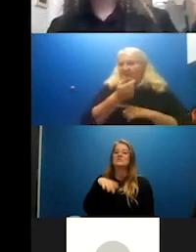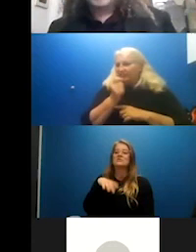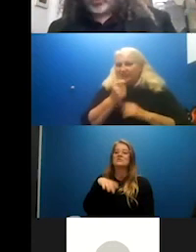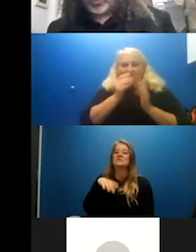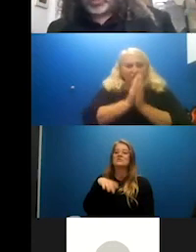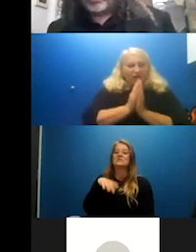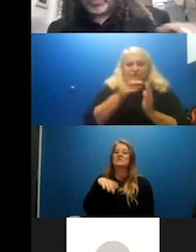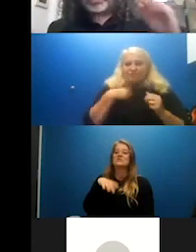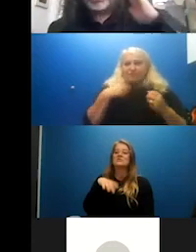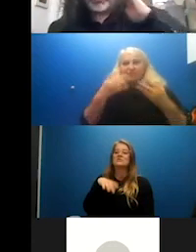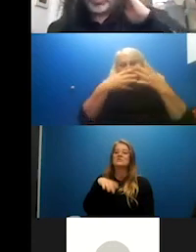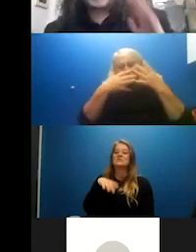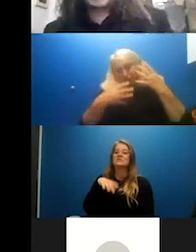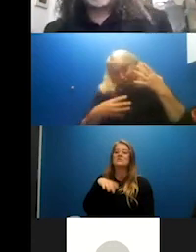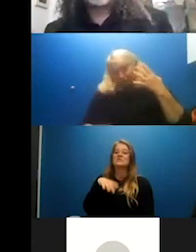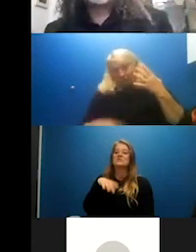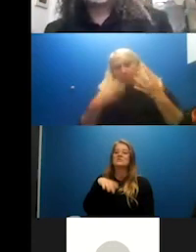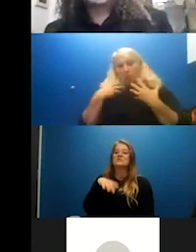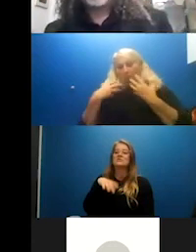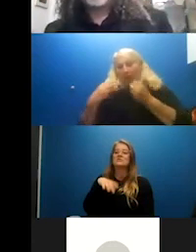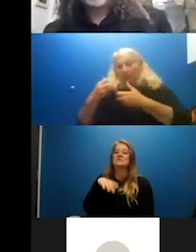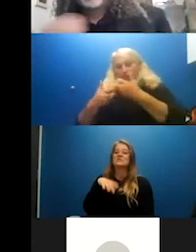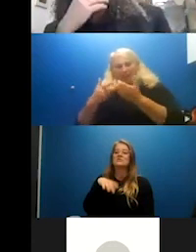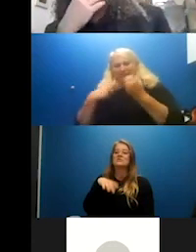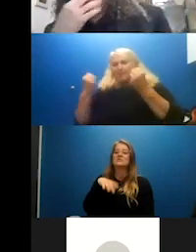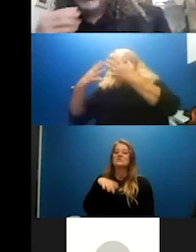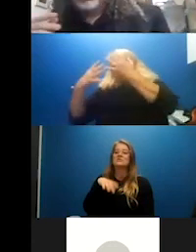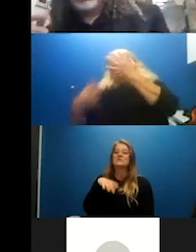many wellness resources compared to problem resources.